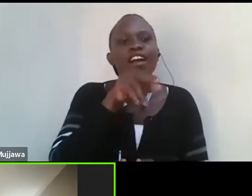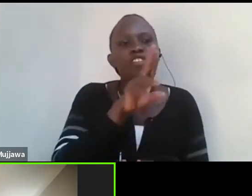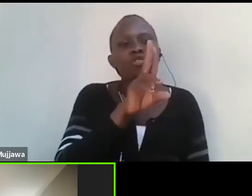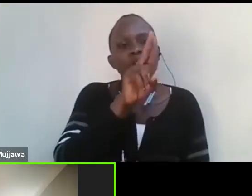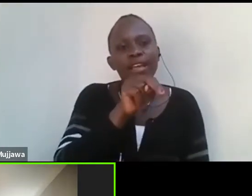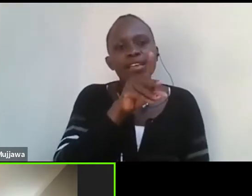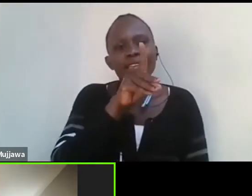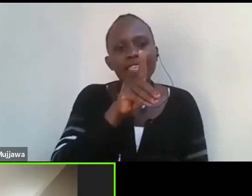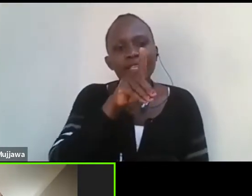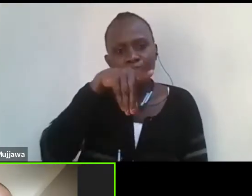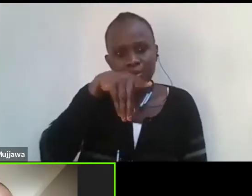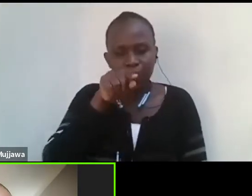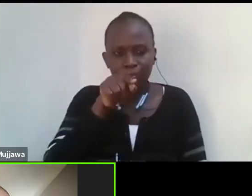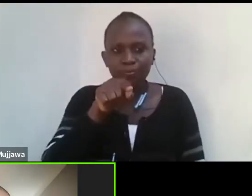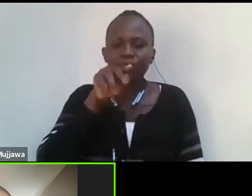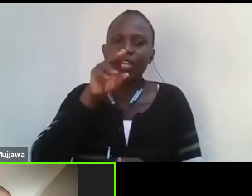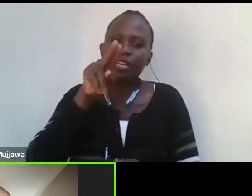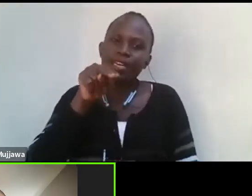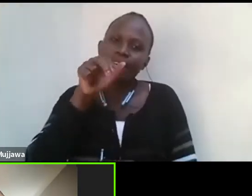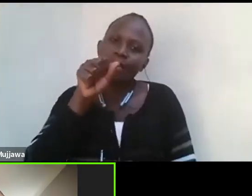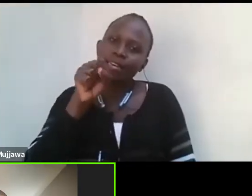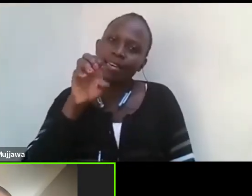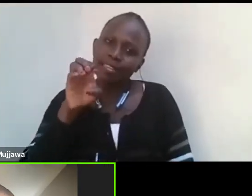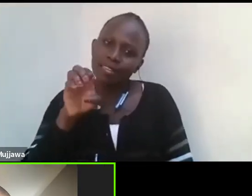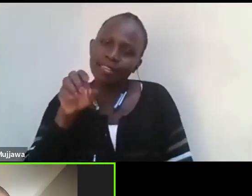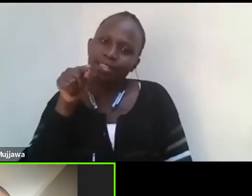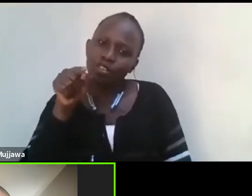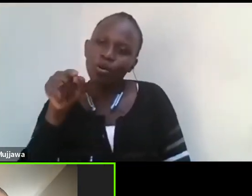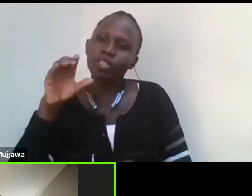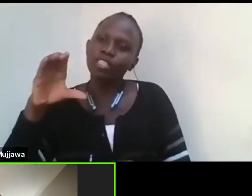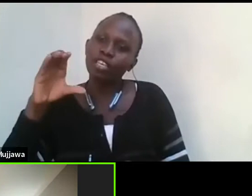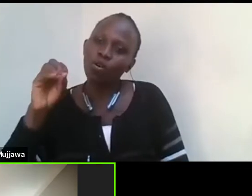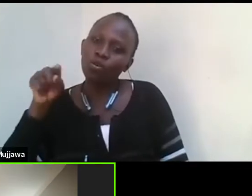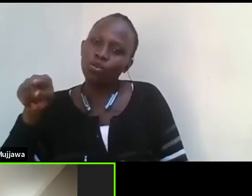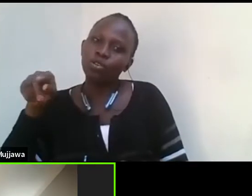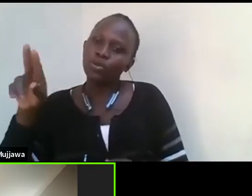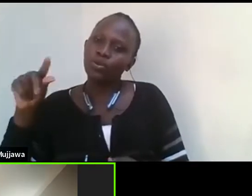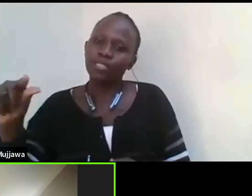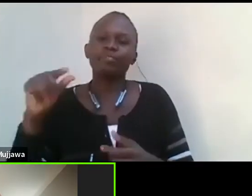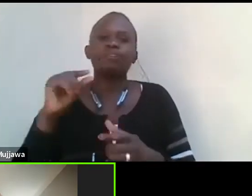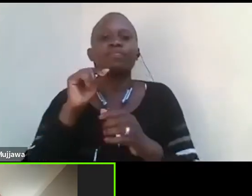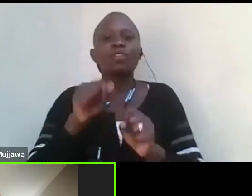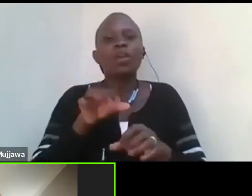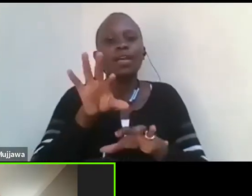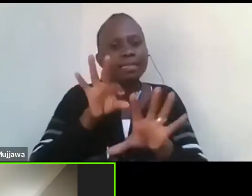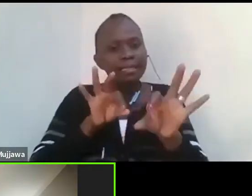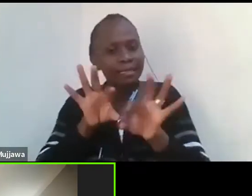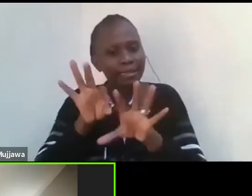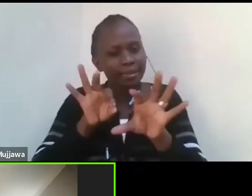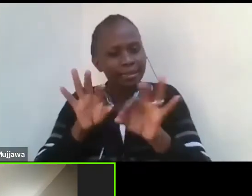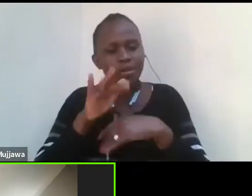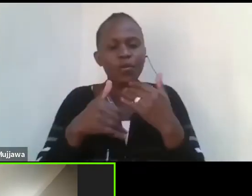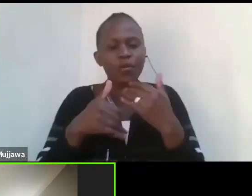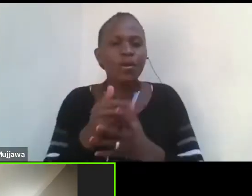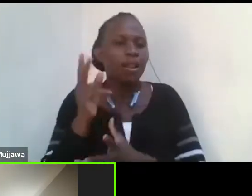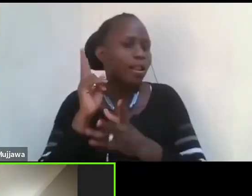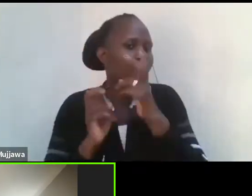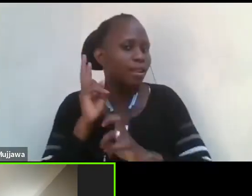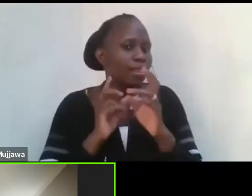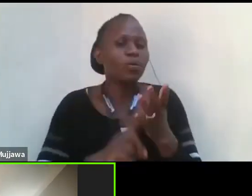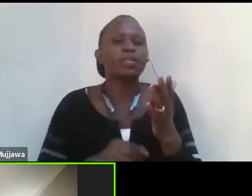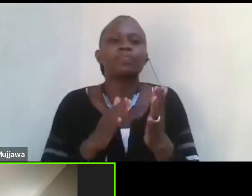undp.nase.co.ug. And you can get access to this recording so you can internalize everything that our panel are saying. Dr. Maggie, let me start with you. One of the big